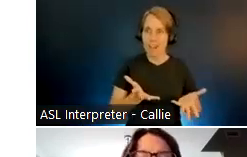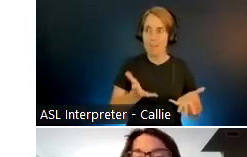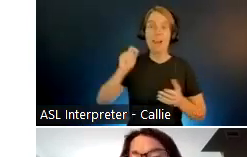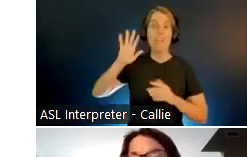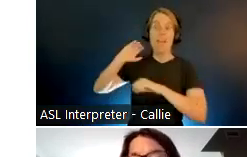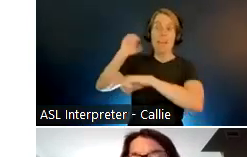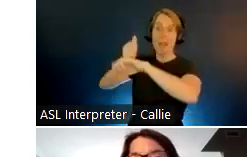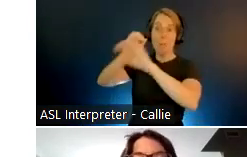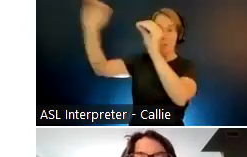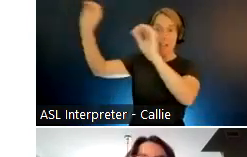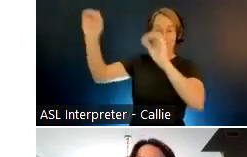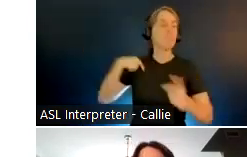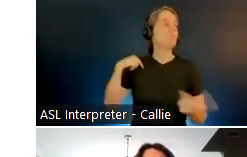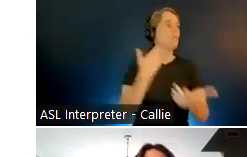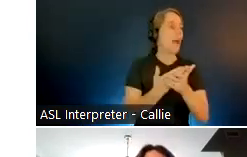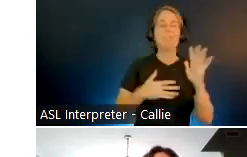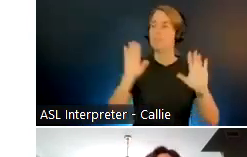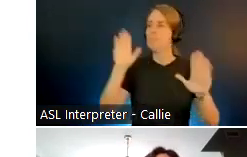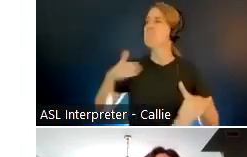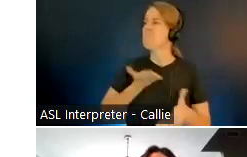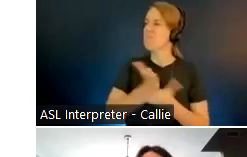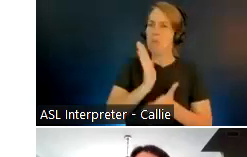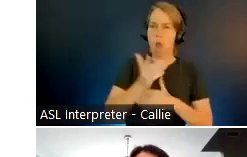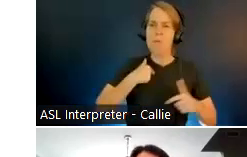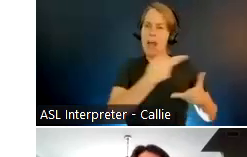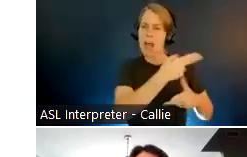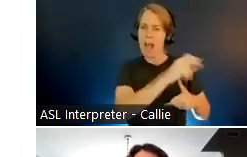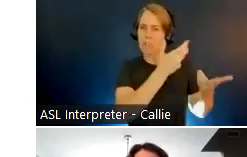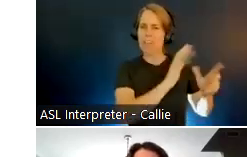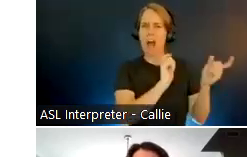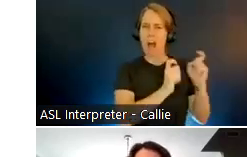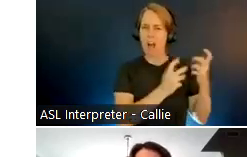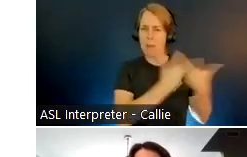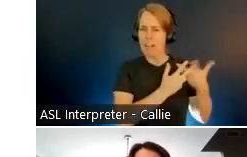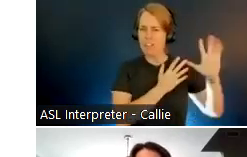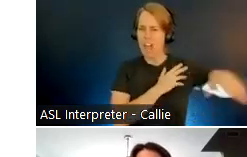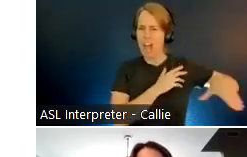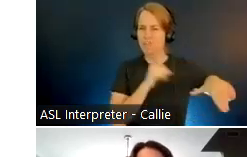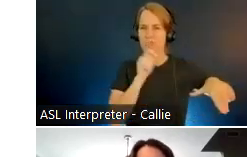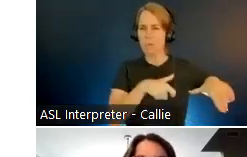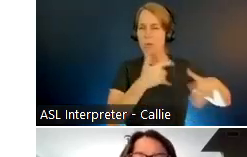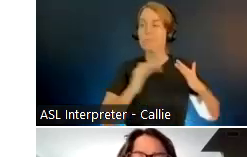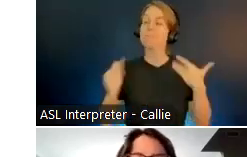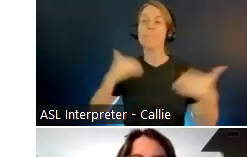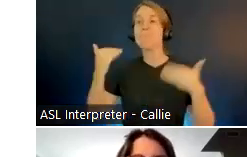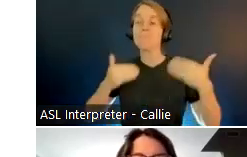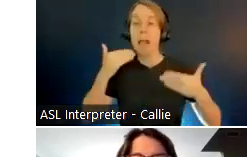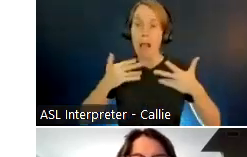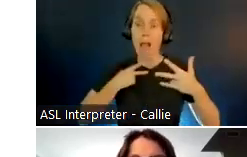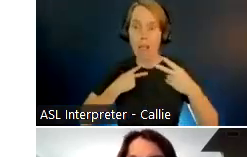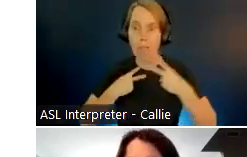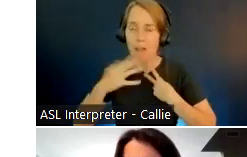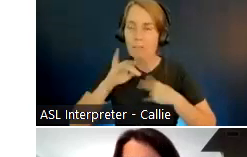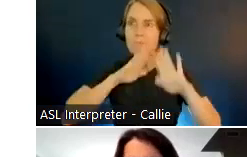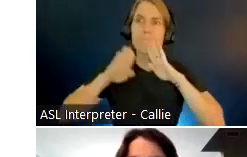students, they want to say, oh, well, I'm done with that. I had those accommodations all through high school. I'm done with it. I'm going on to college